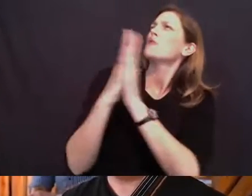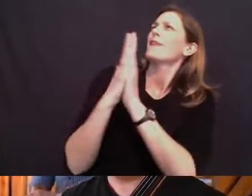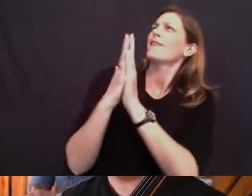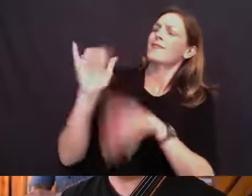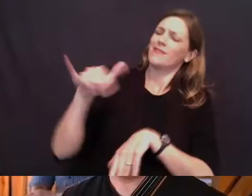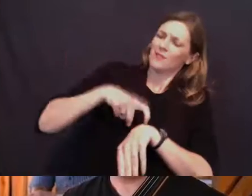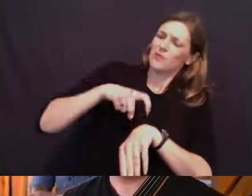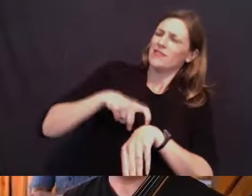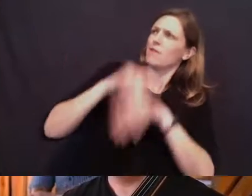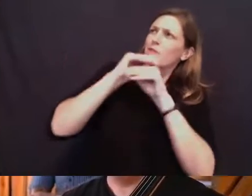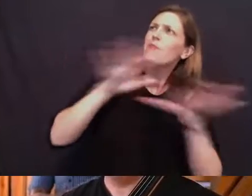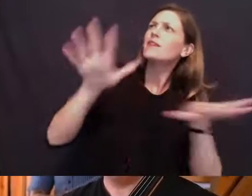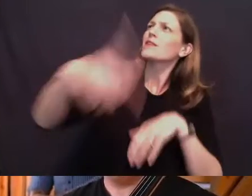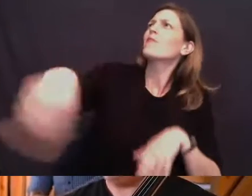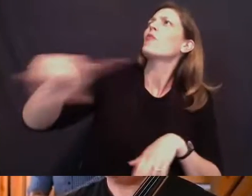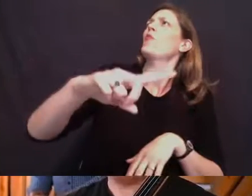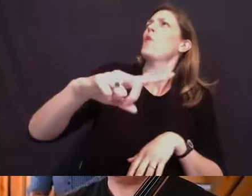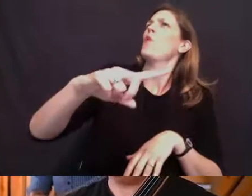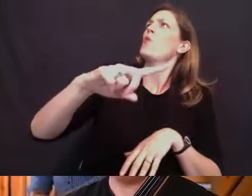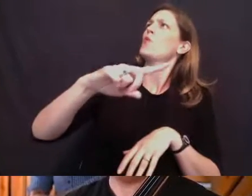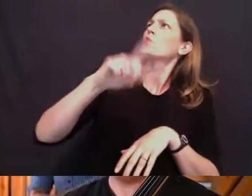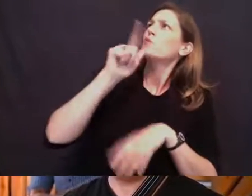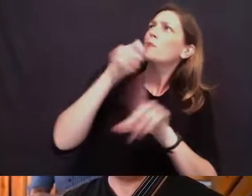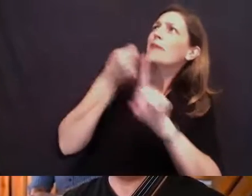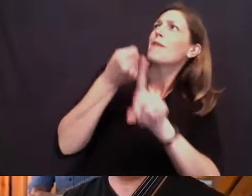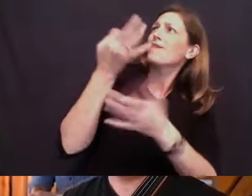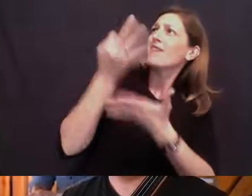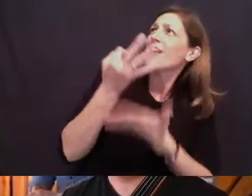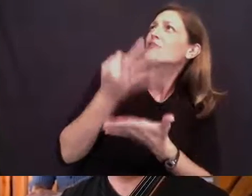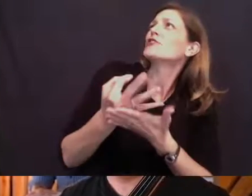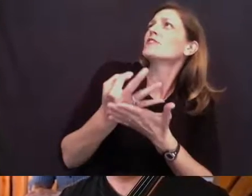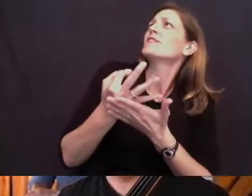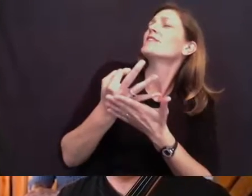blessing of those who have been impacted financially by this